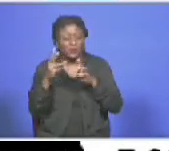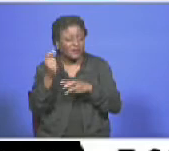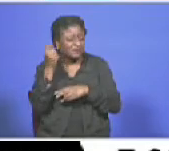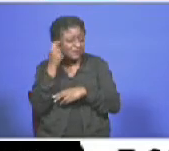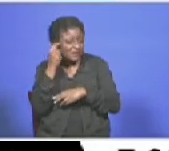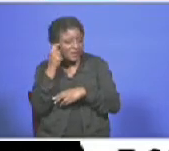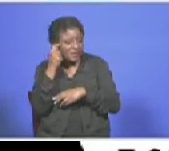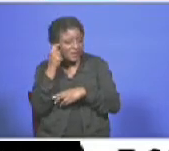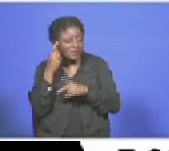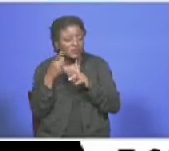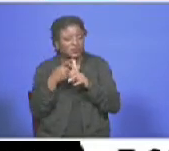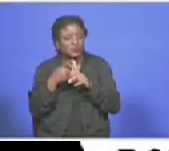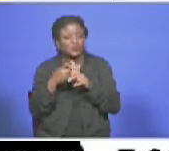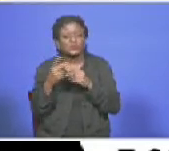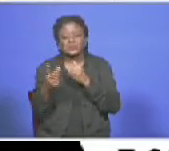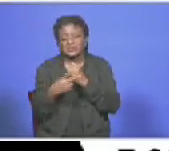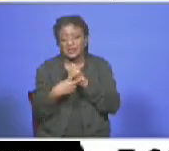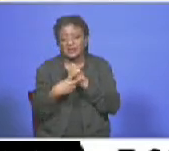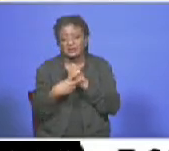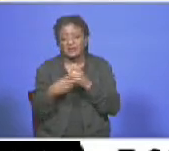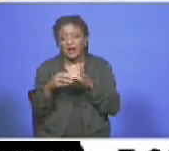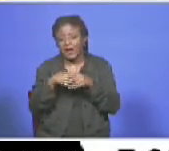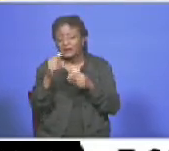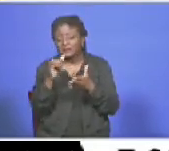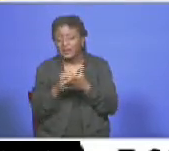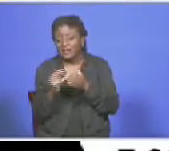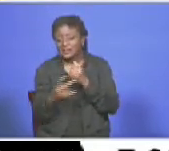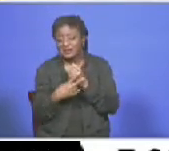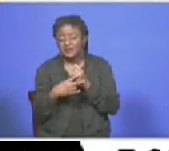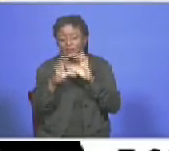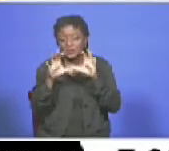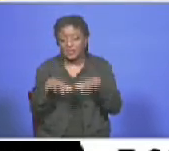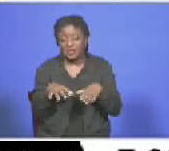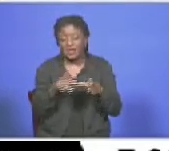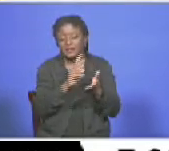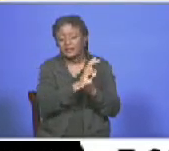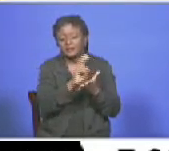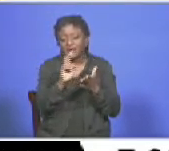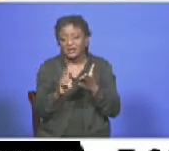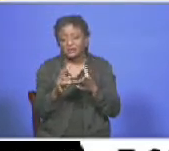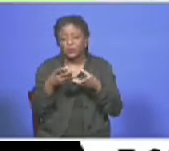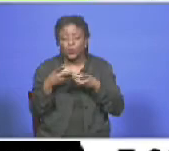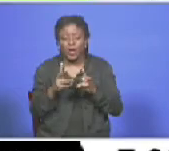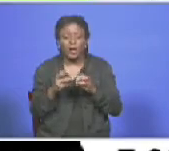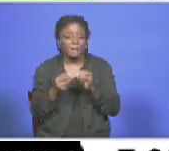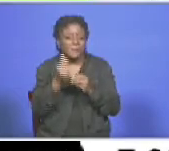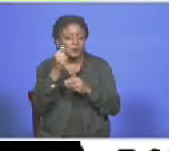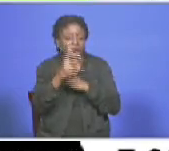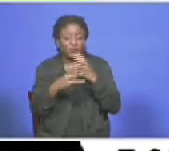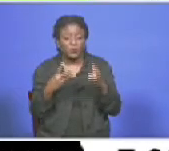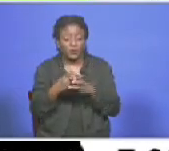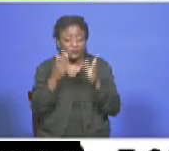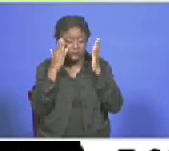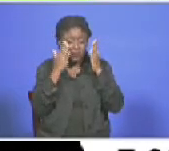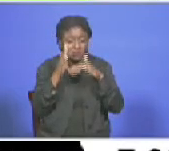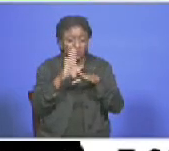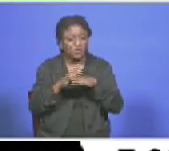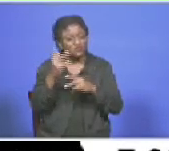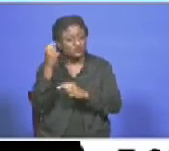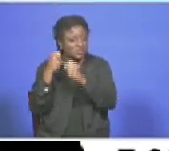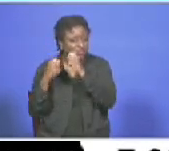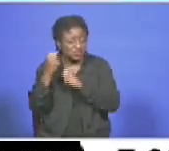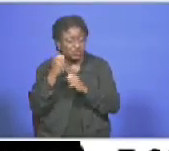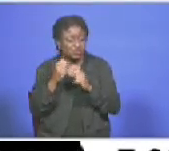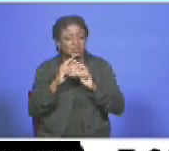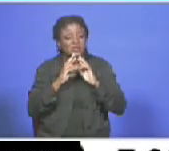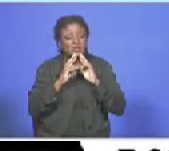savings can become investing. So while your friends and even most of the world may be focused on traditional resolutions, the experts say